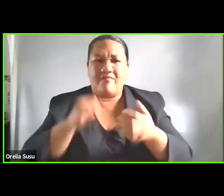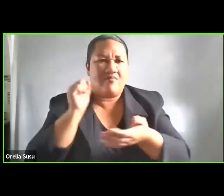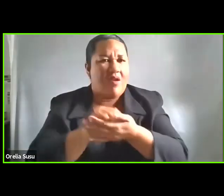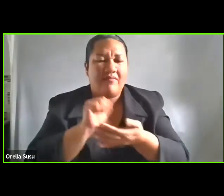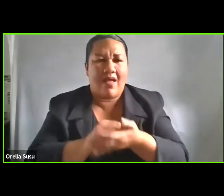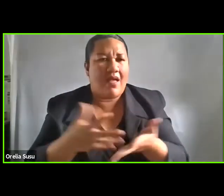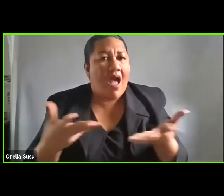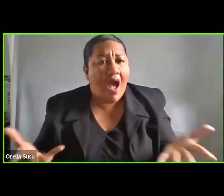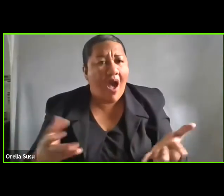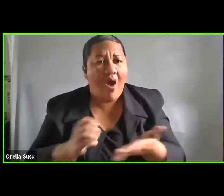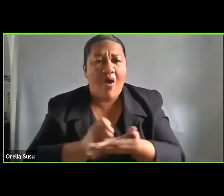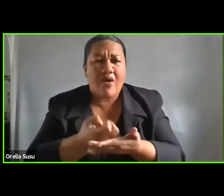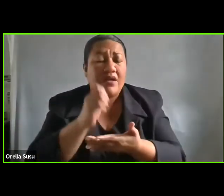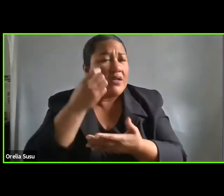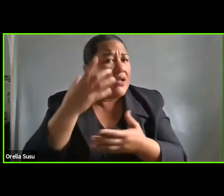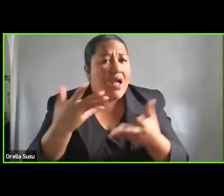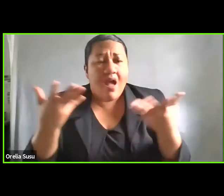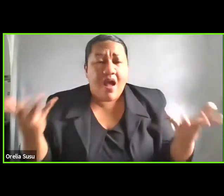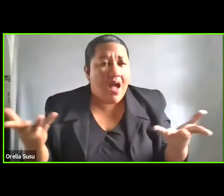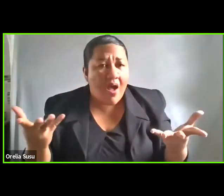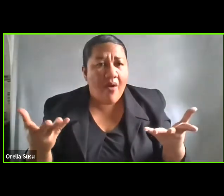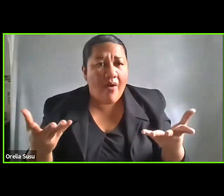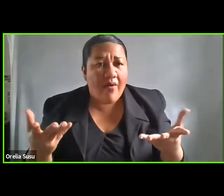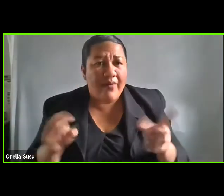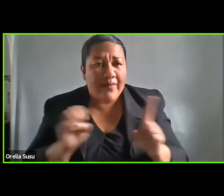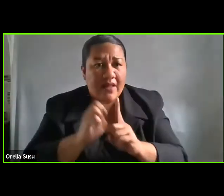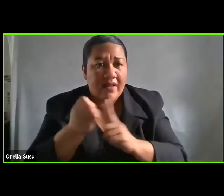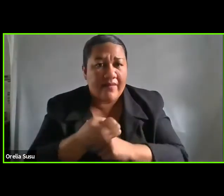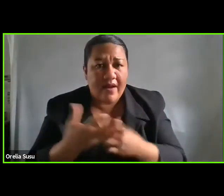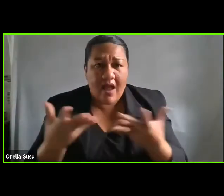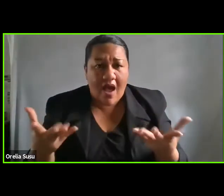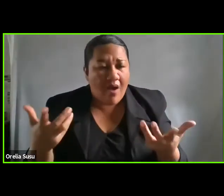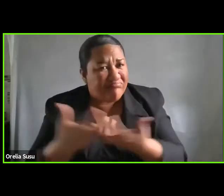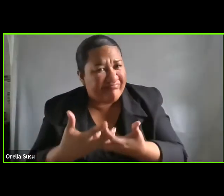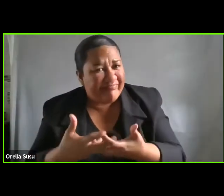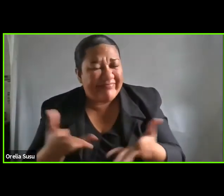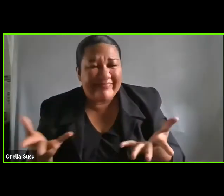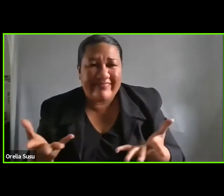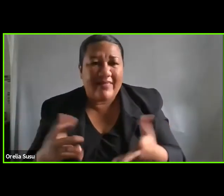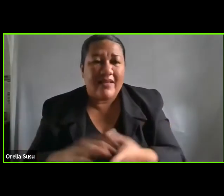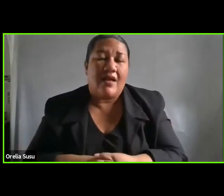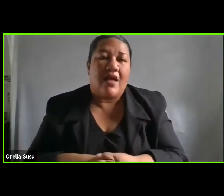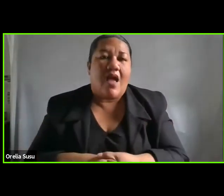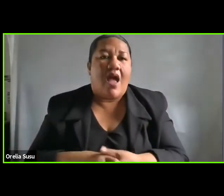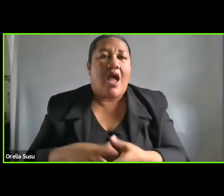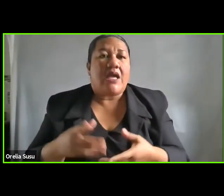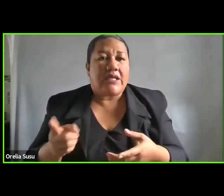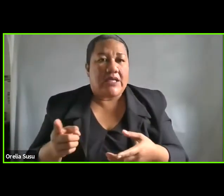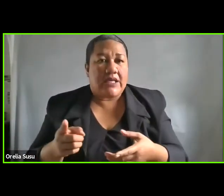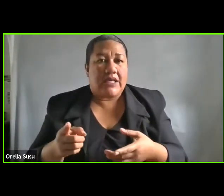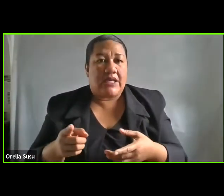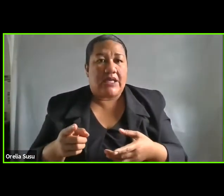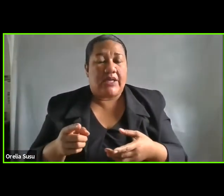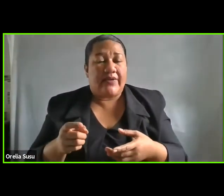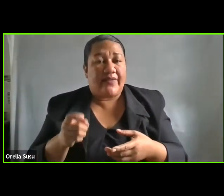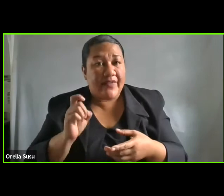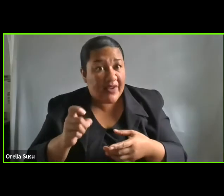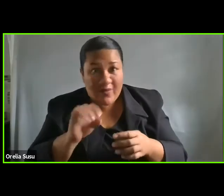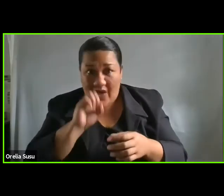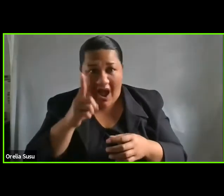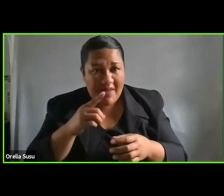ecological and climate justice if we can make decisions about our own body? To be resilient,